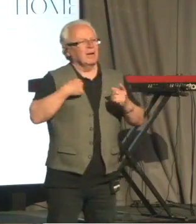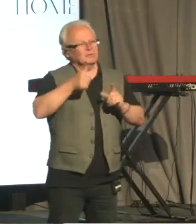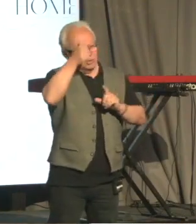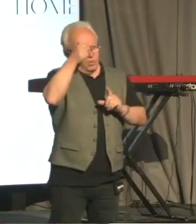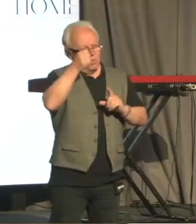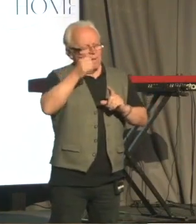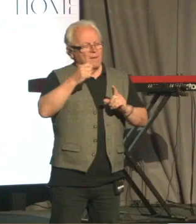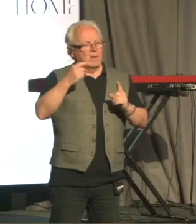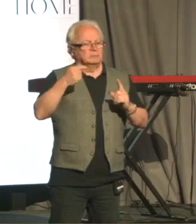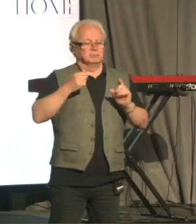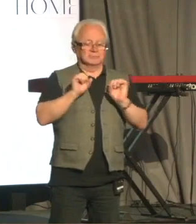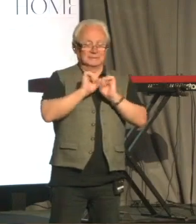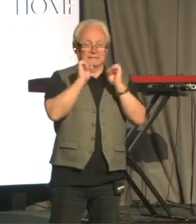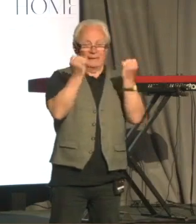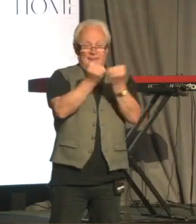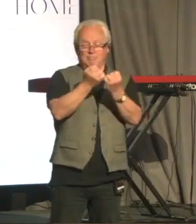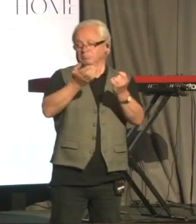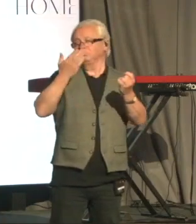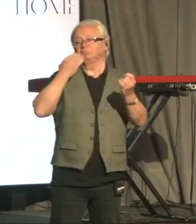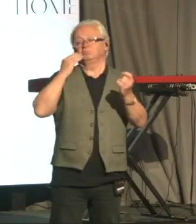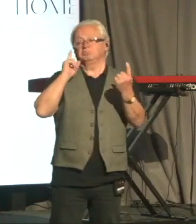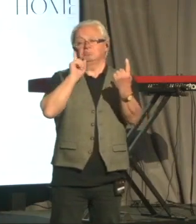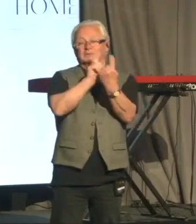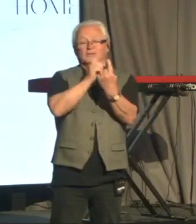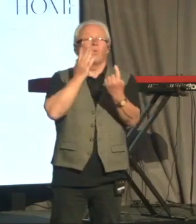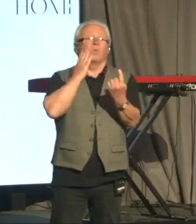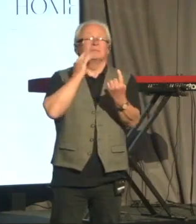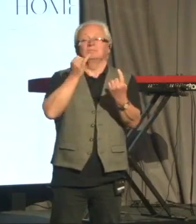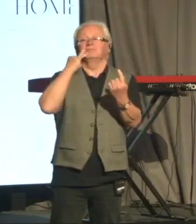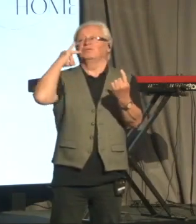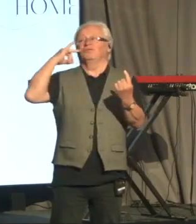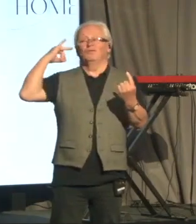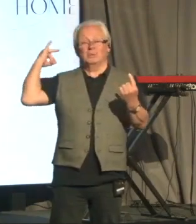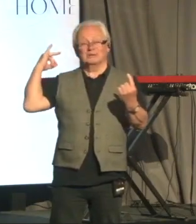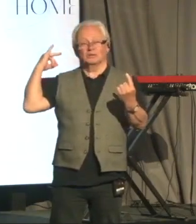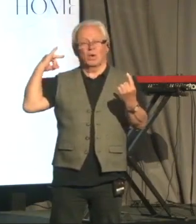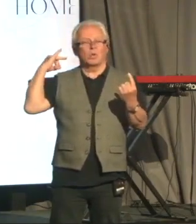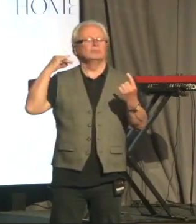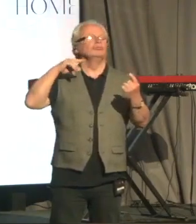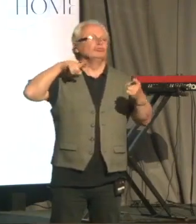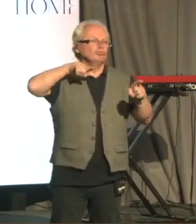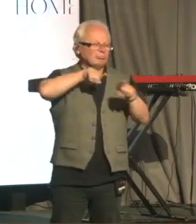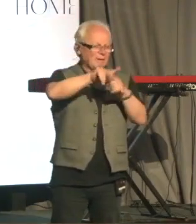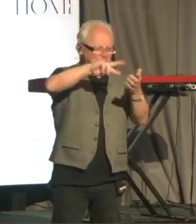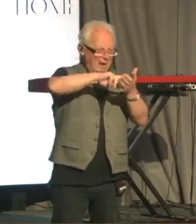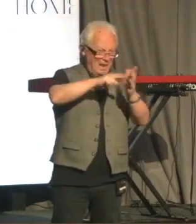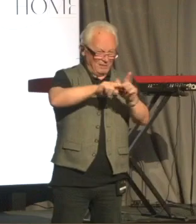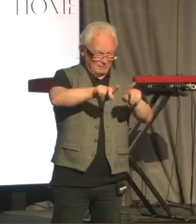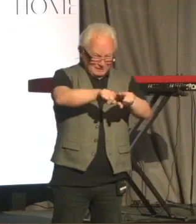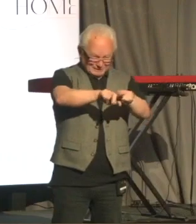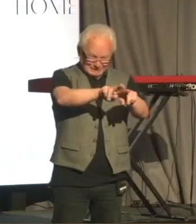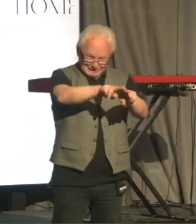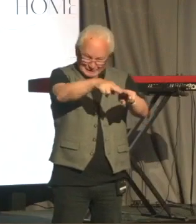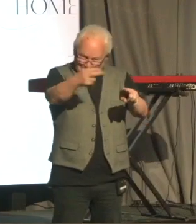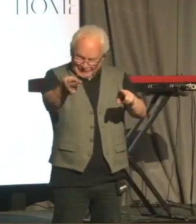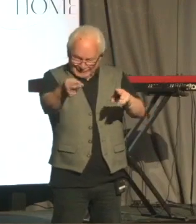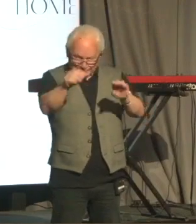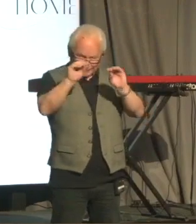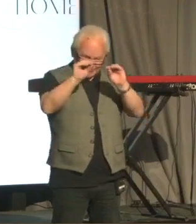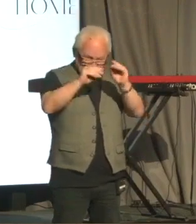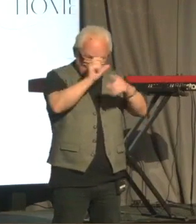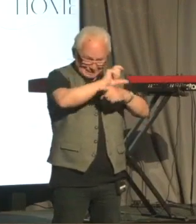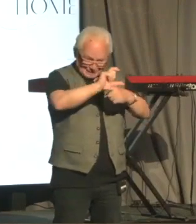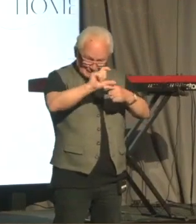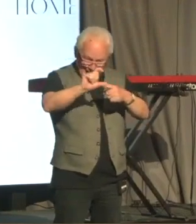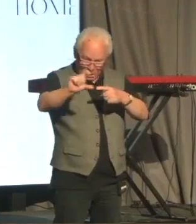ago, and we were trying to plan out what our next teaching series would be. We said, where is our church right now?